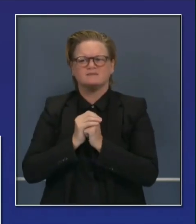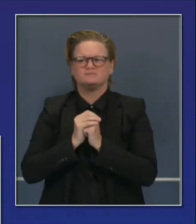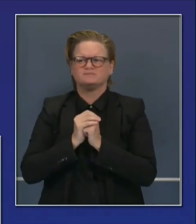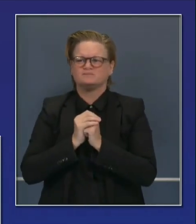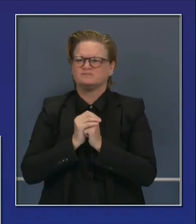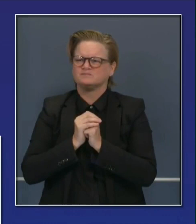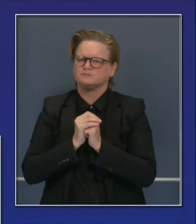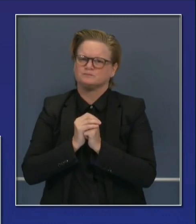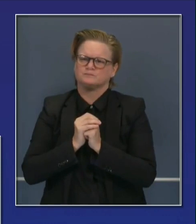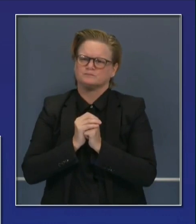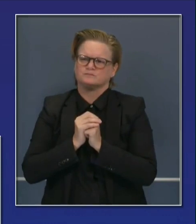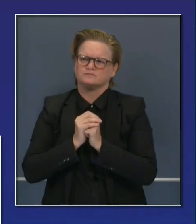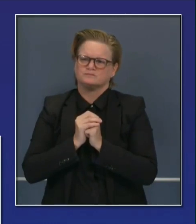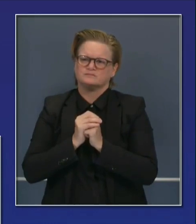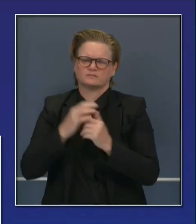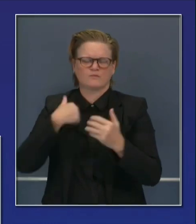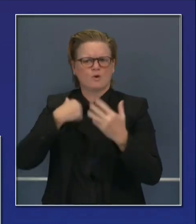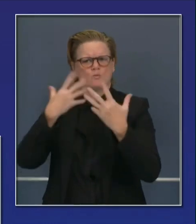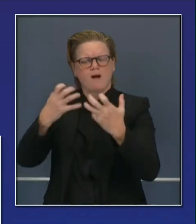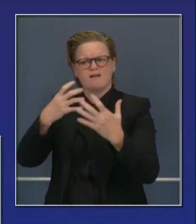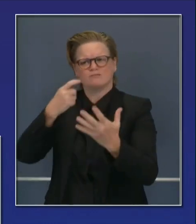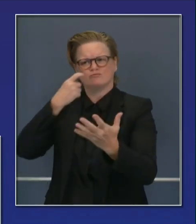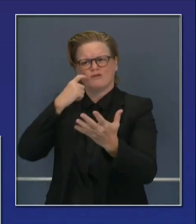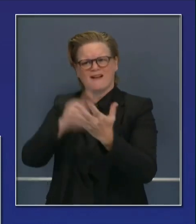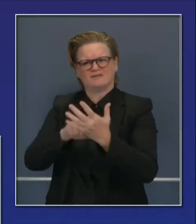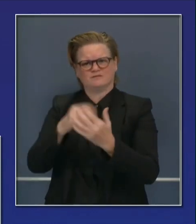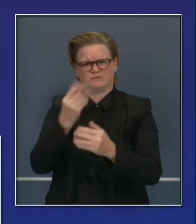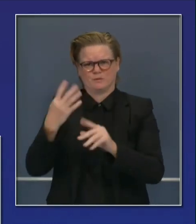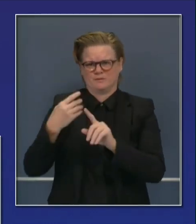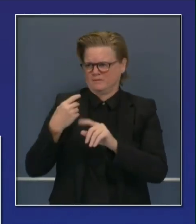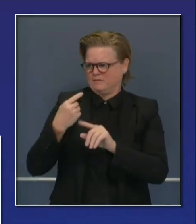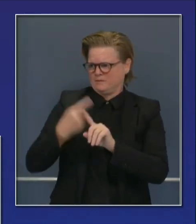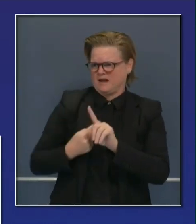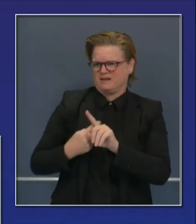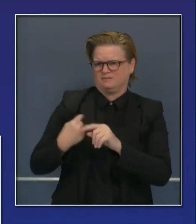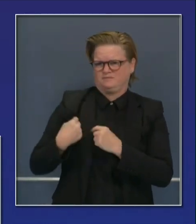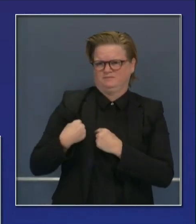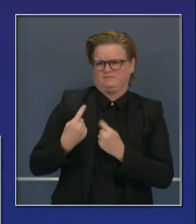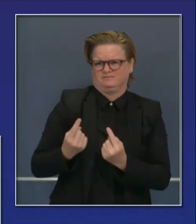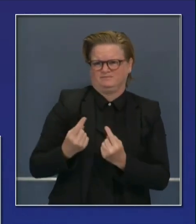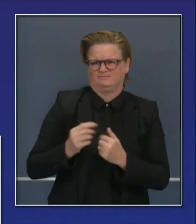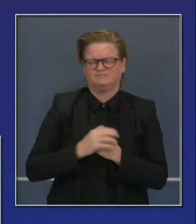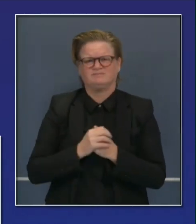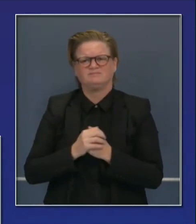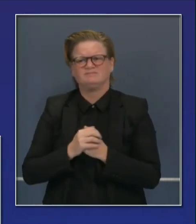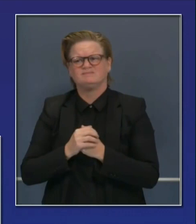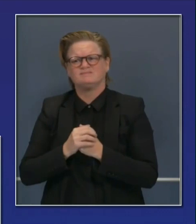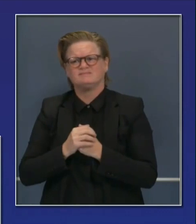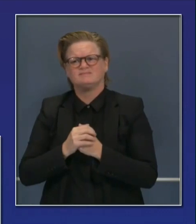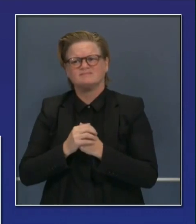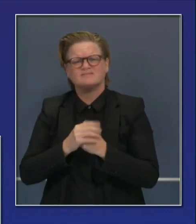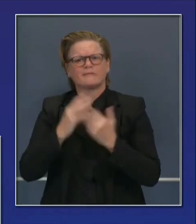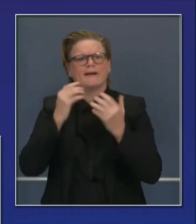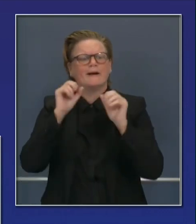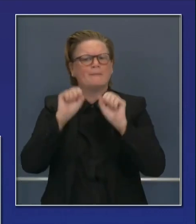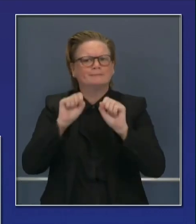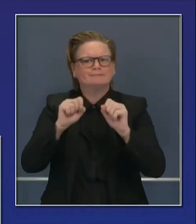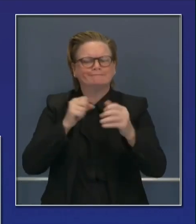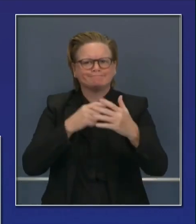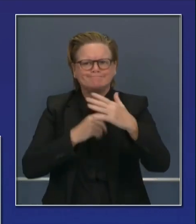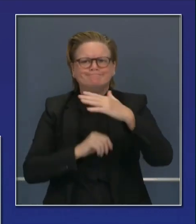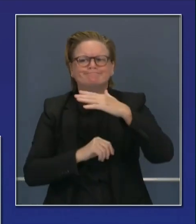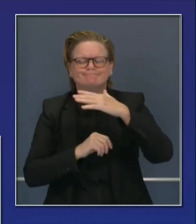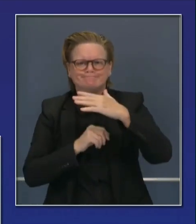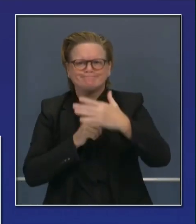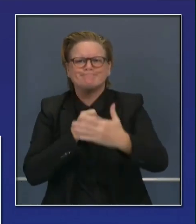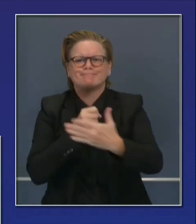number of months the limitations and capacity limitations in terms of doing everything that traditionally you were able